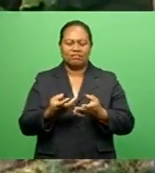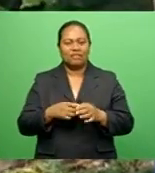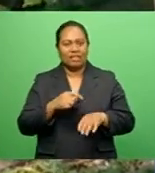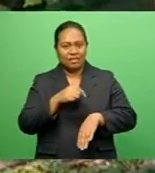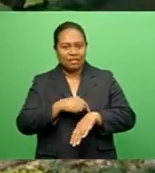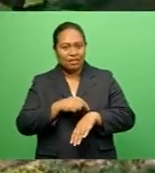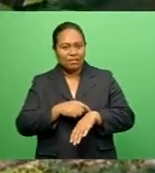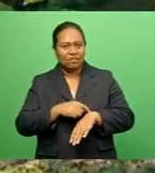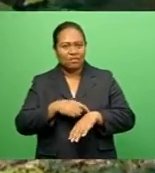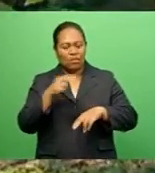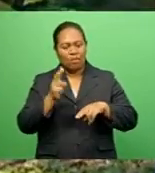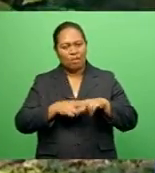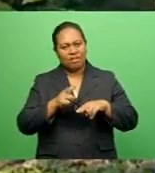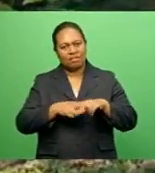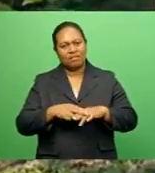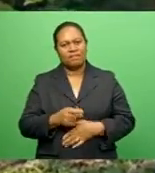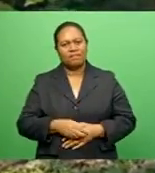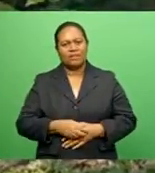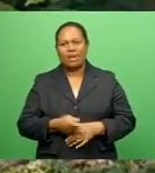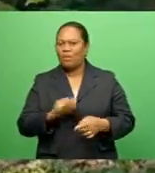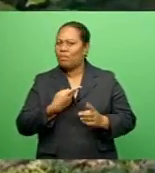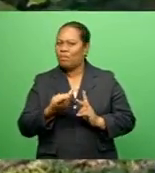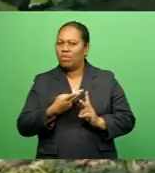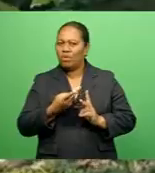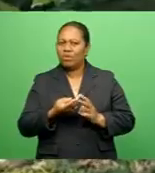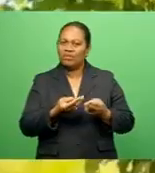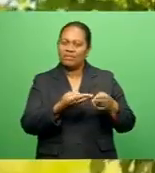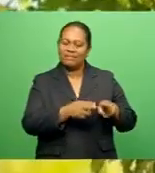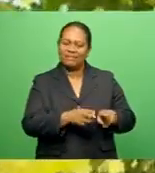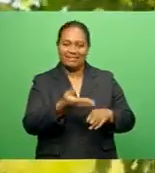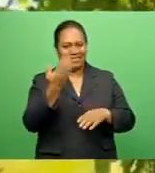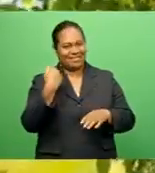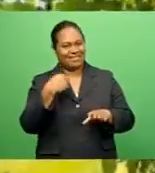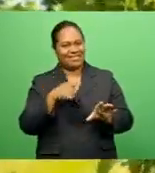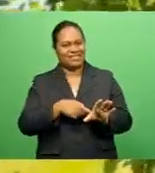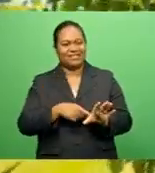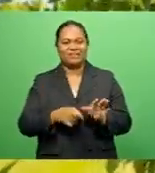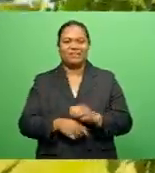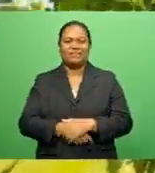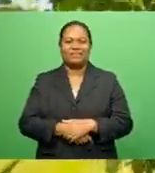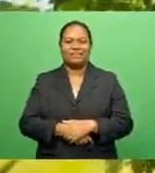song to my father that passed away last year.